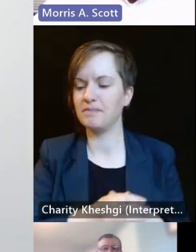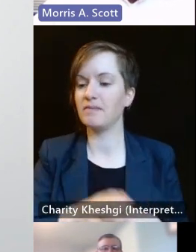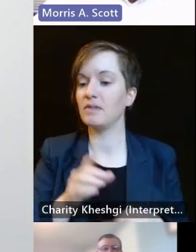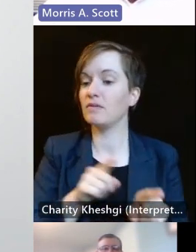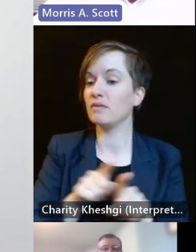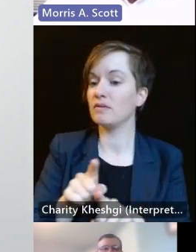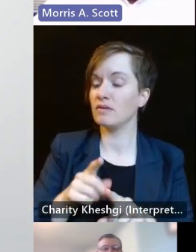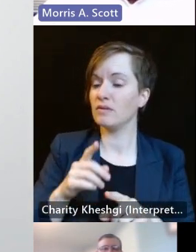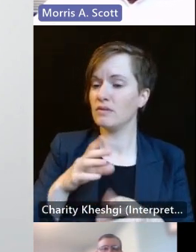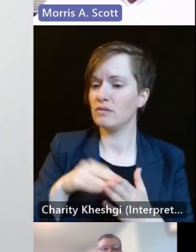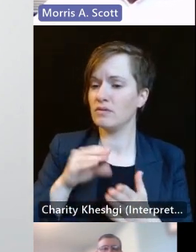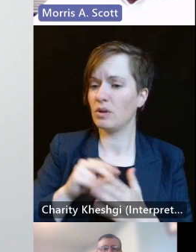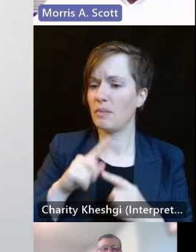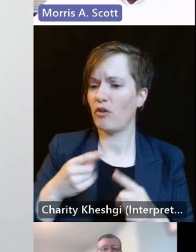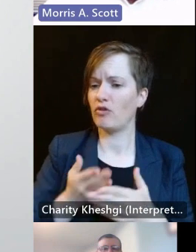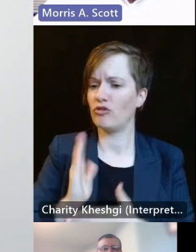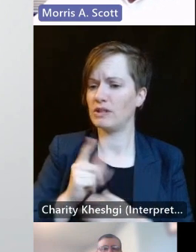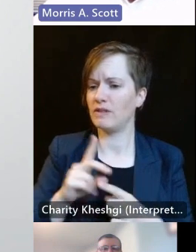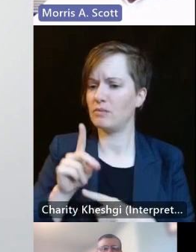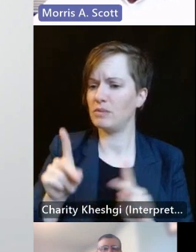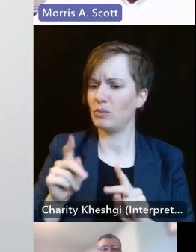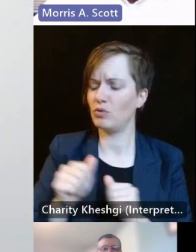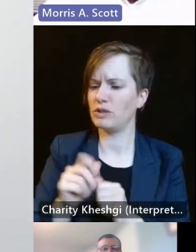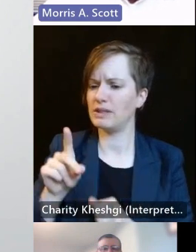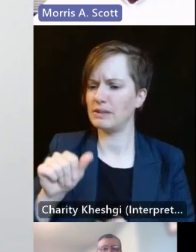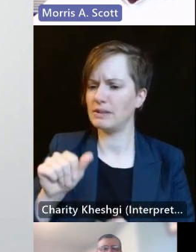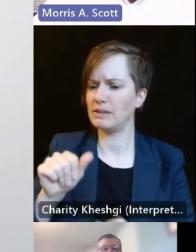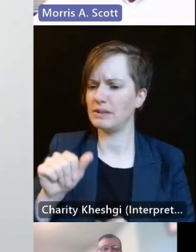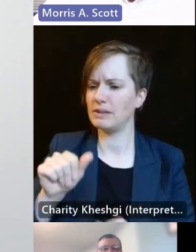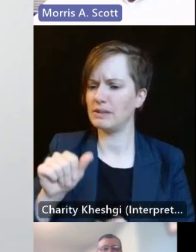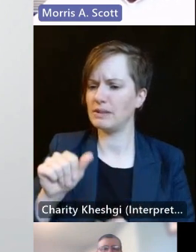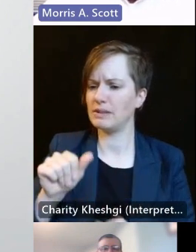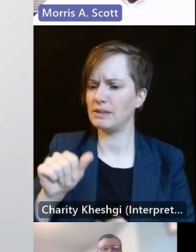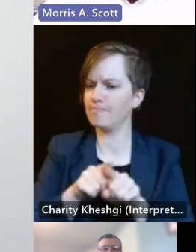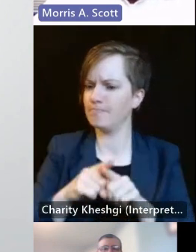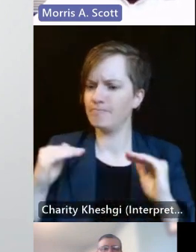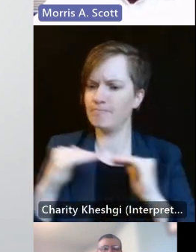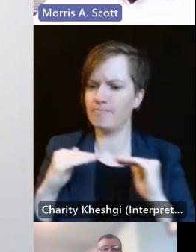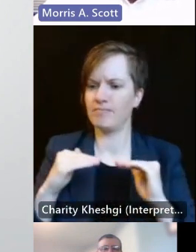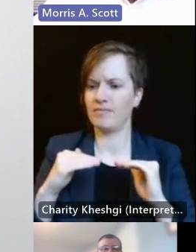equal access to state, county, and local government